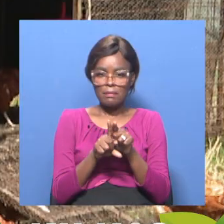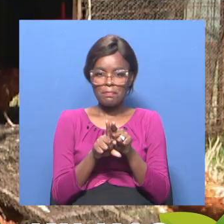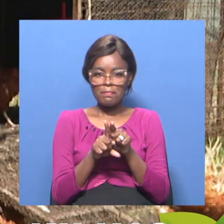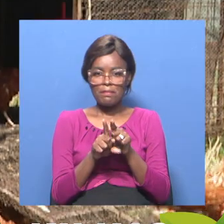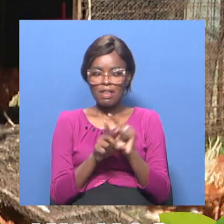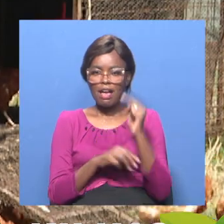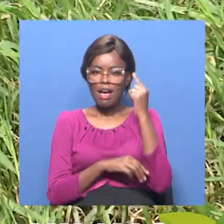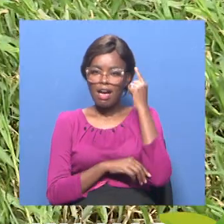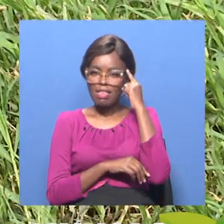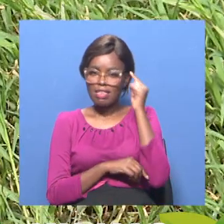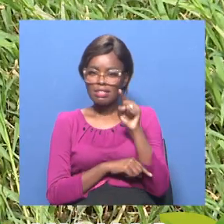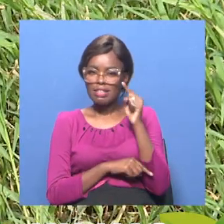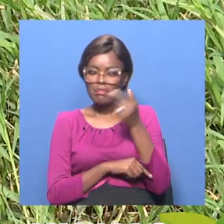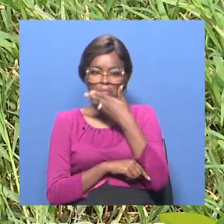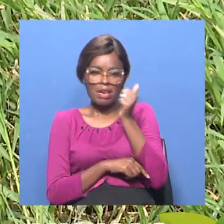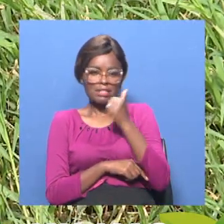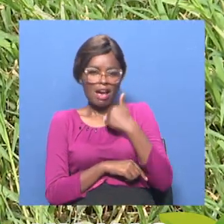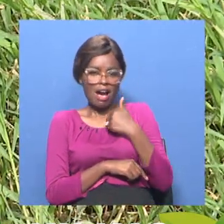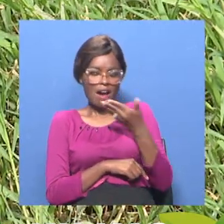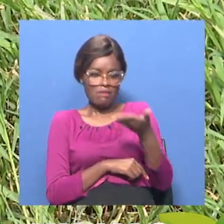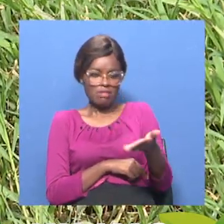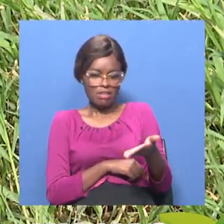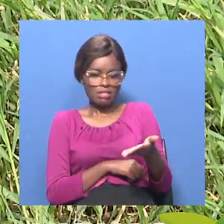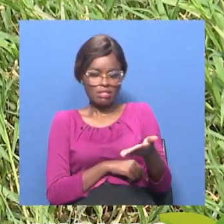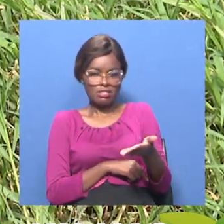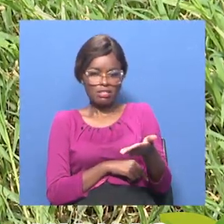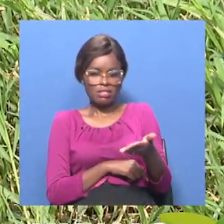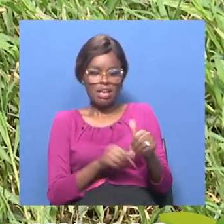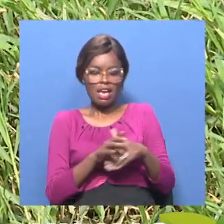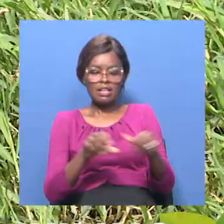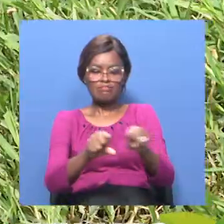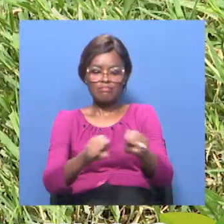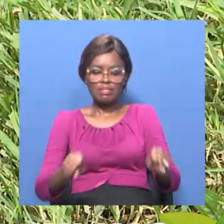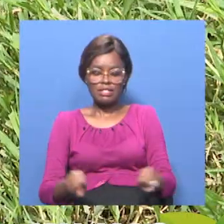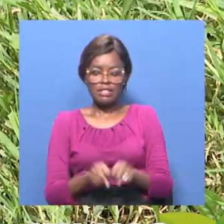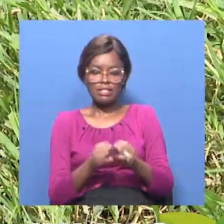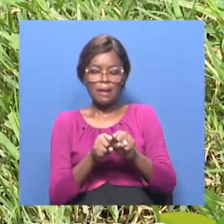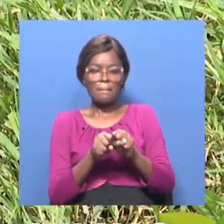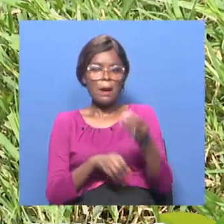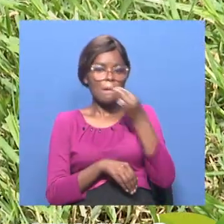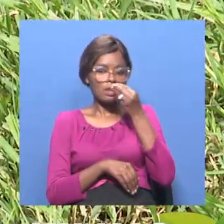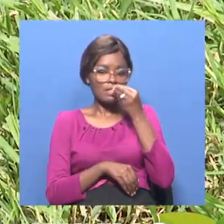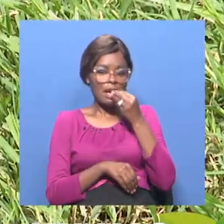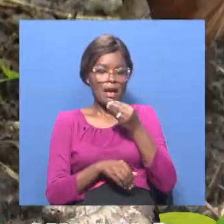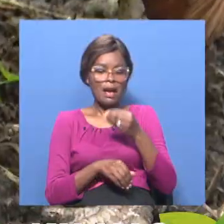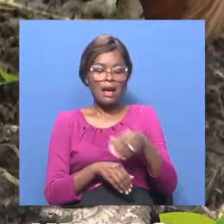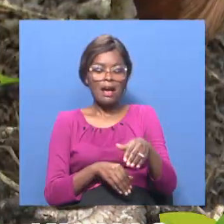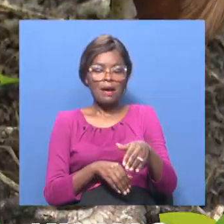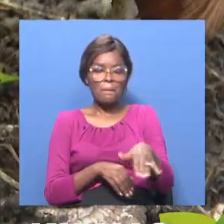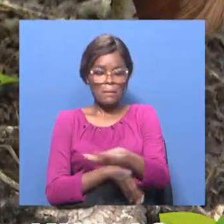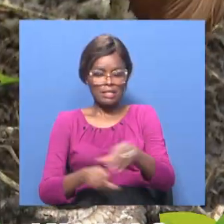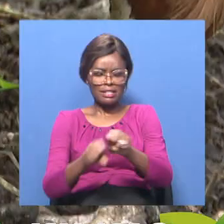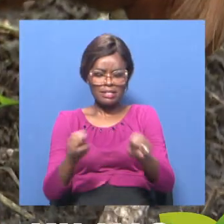I think it's preferable to have this on our pasture-based system, which is what we try to practice as a farm. When you